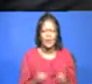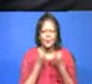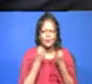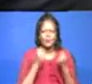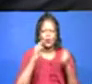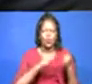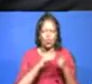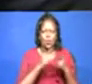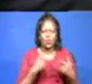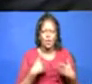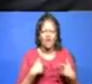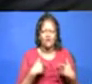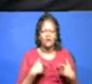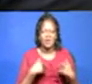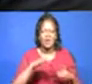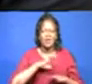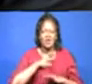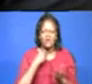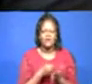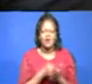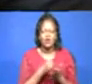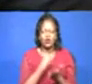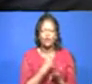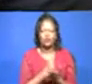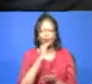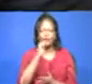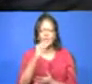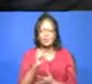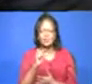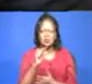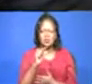there is sufficient funding to the office of the Attorney General,